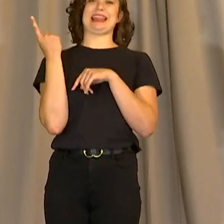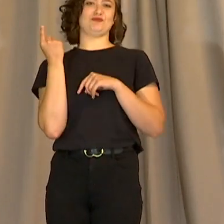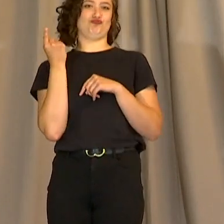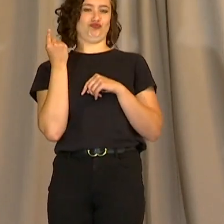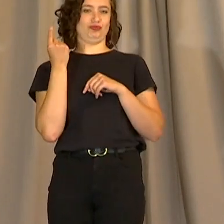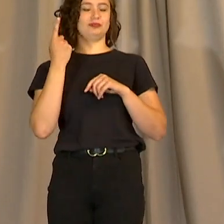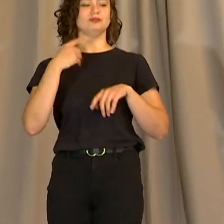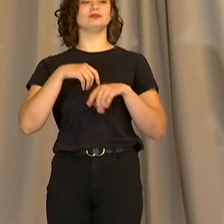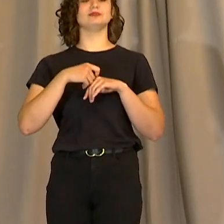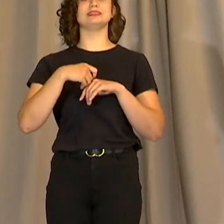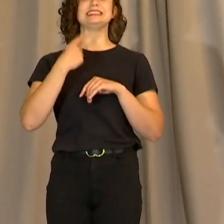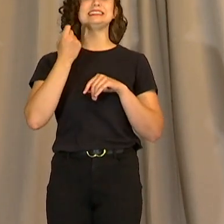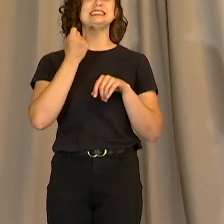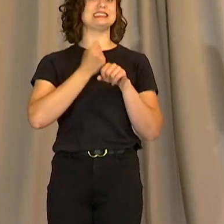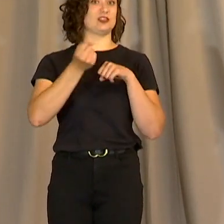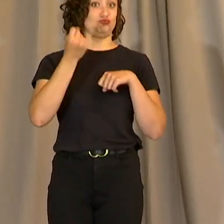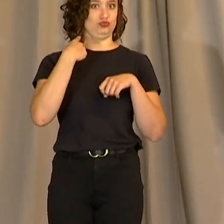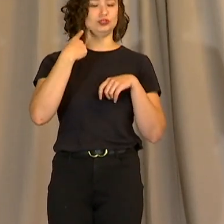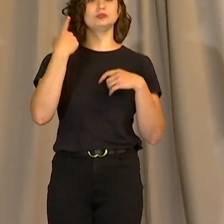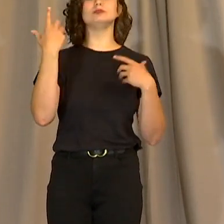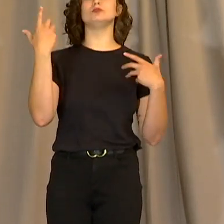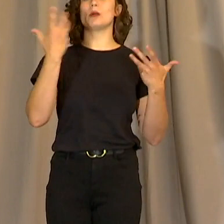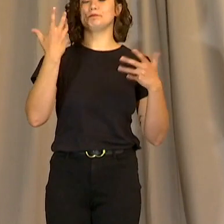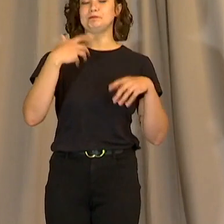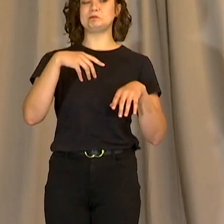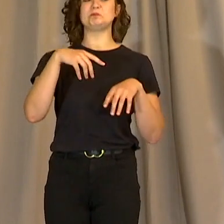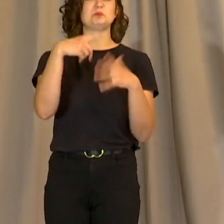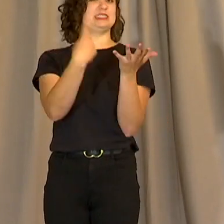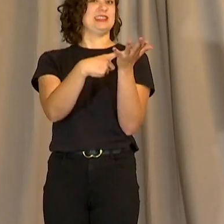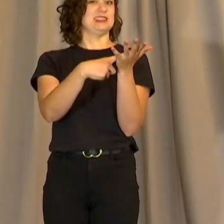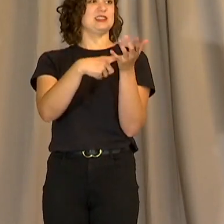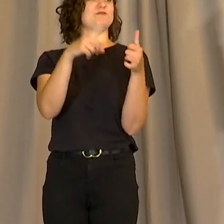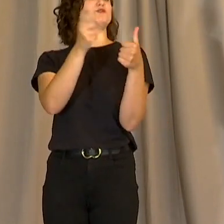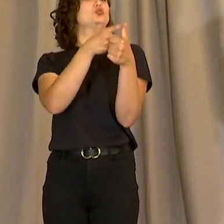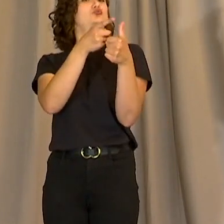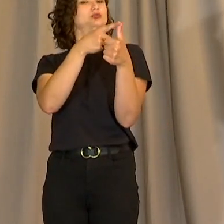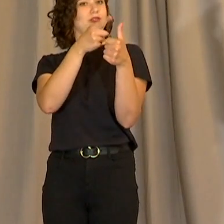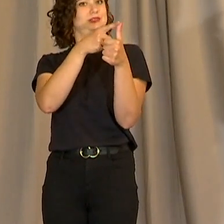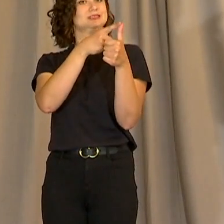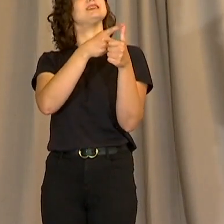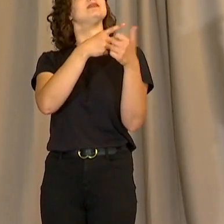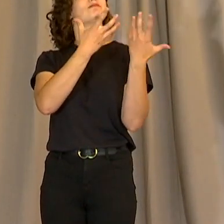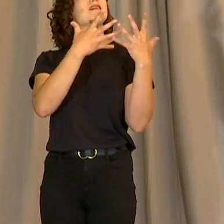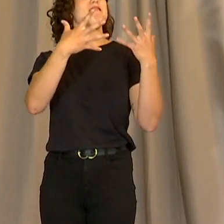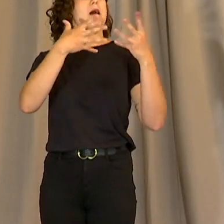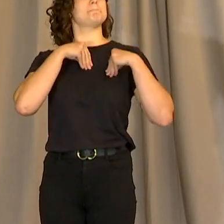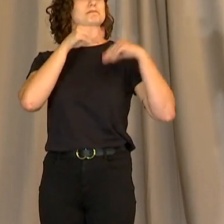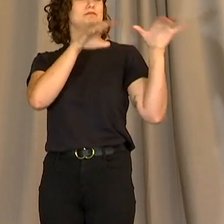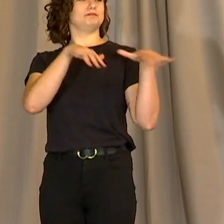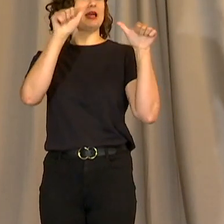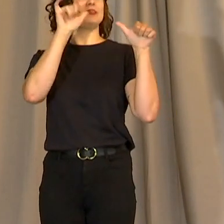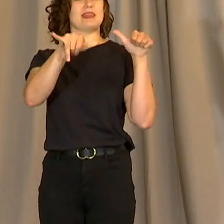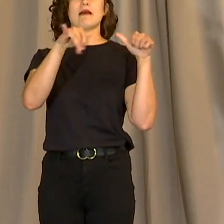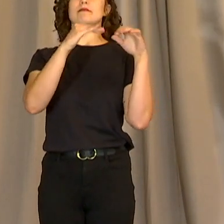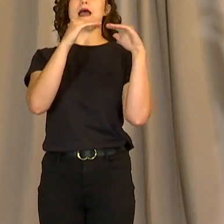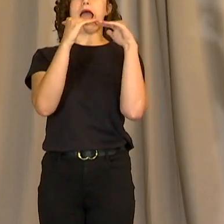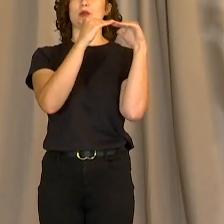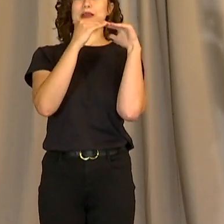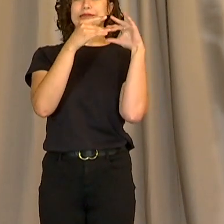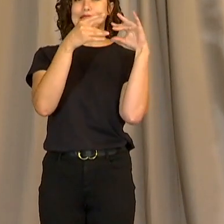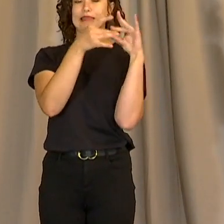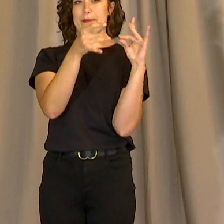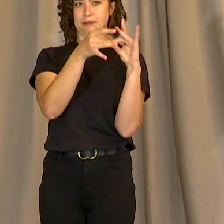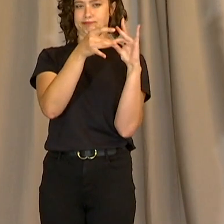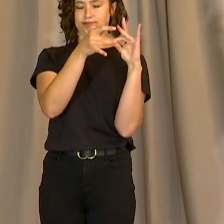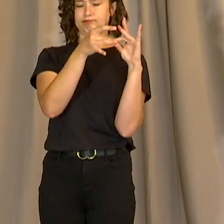we did talk about adapting first that equity statement, and so thinking about where did